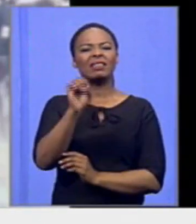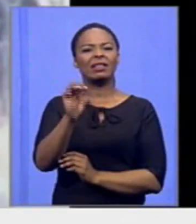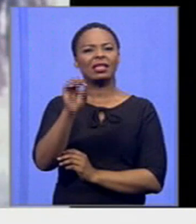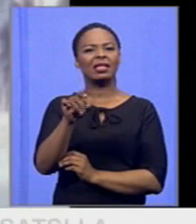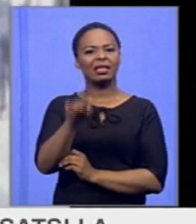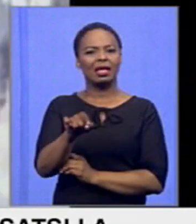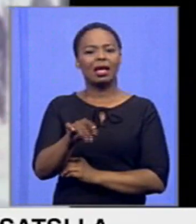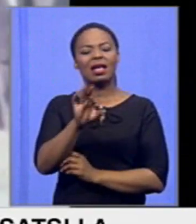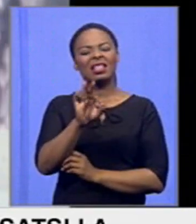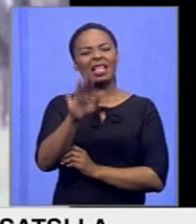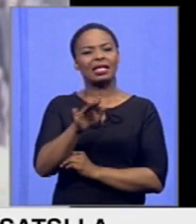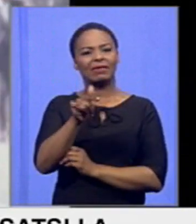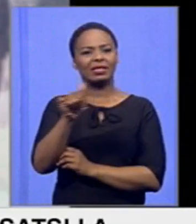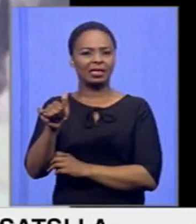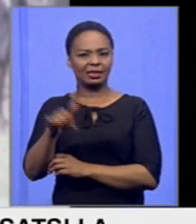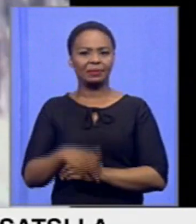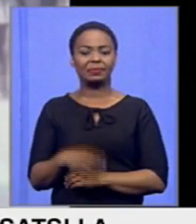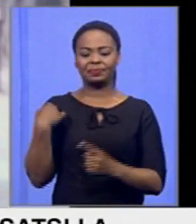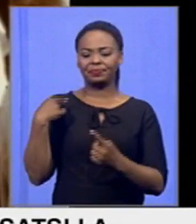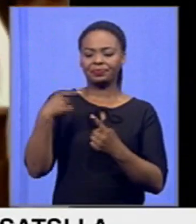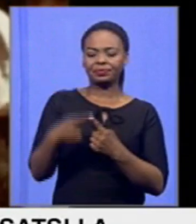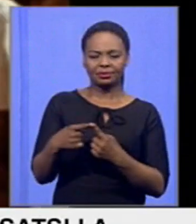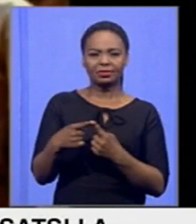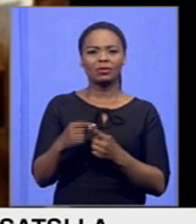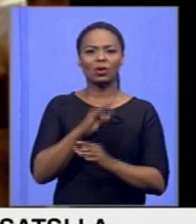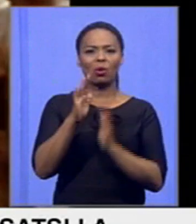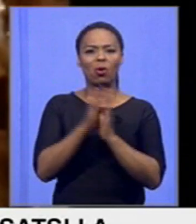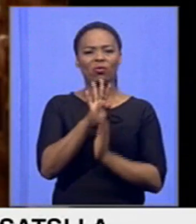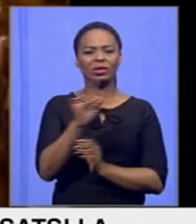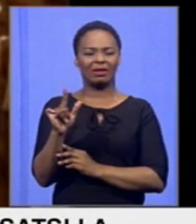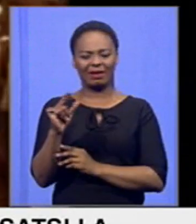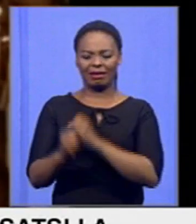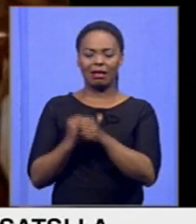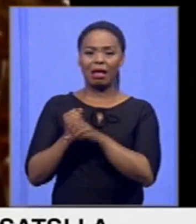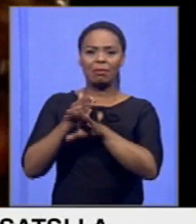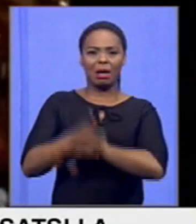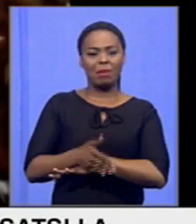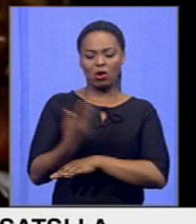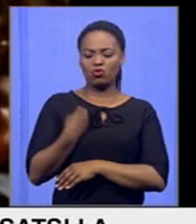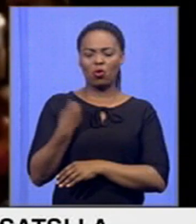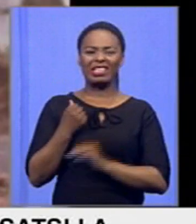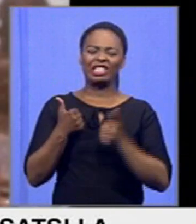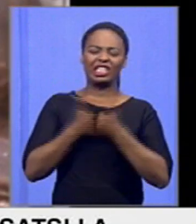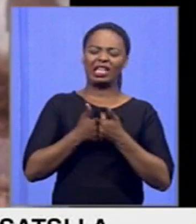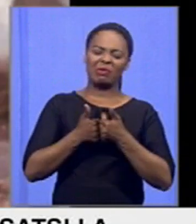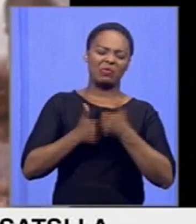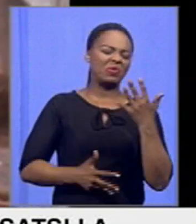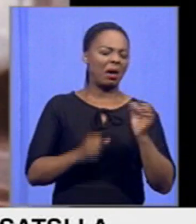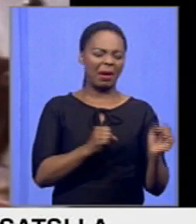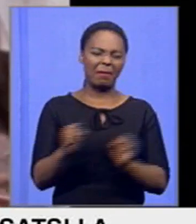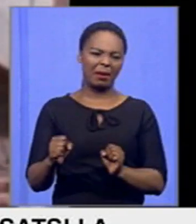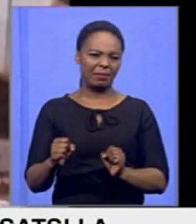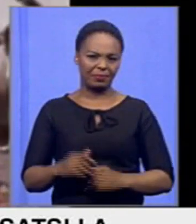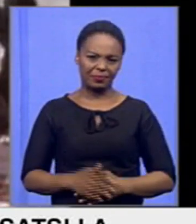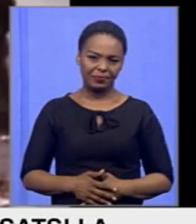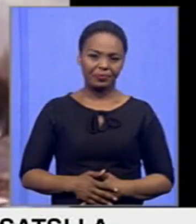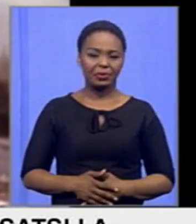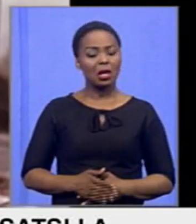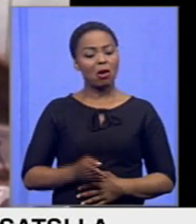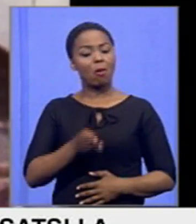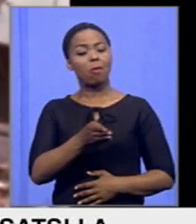hlalositseng hore le ka mora dilemo tse 47 batjha ba ntse ba tobane le diphephetso. We are here when the